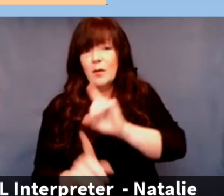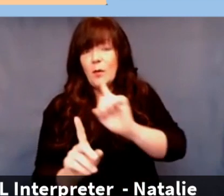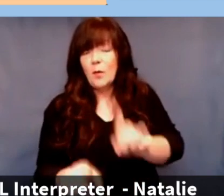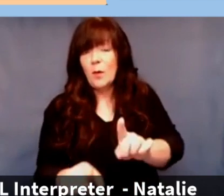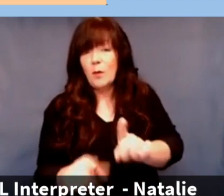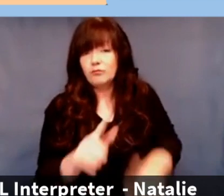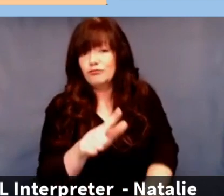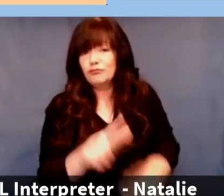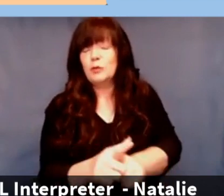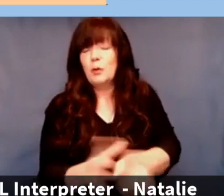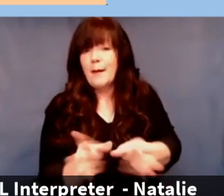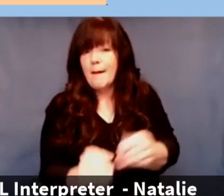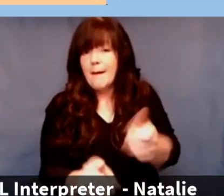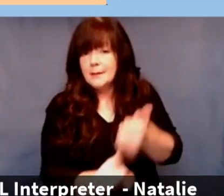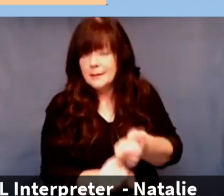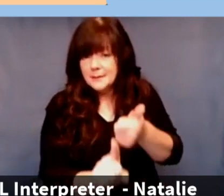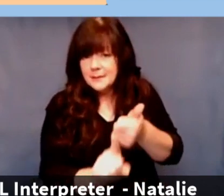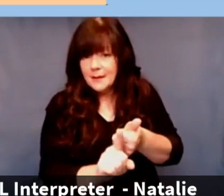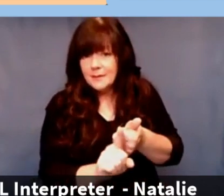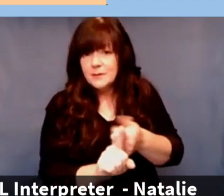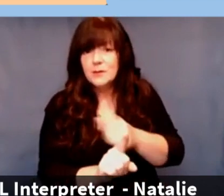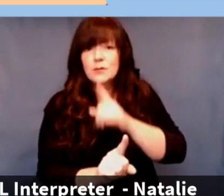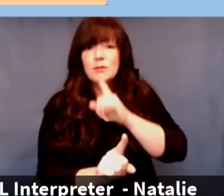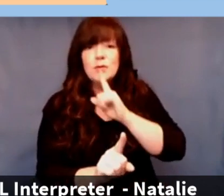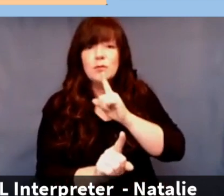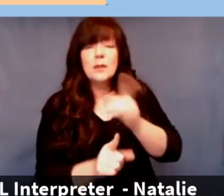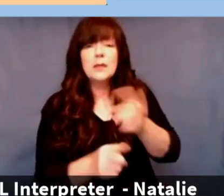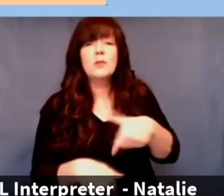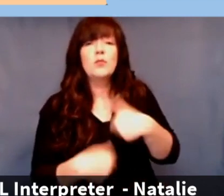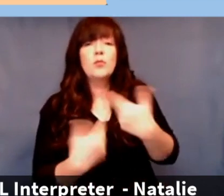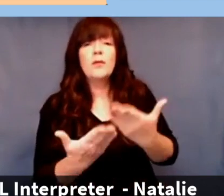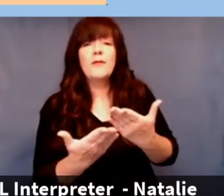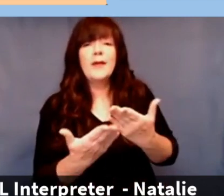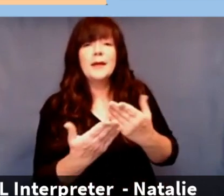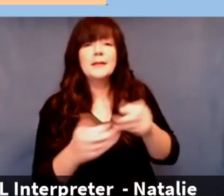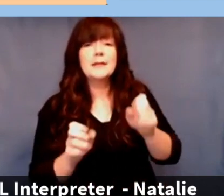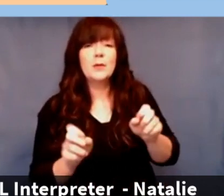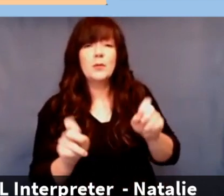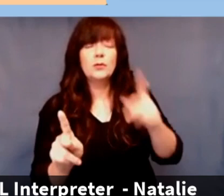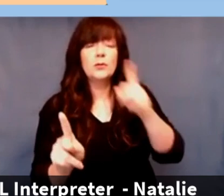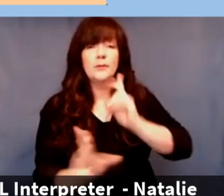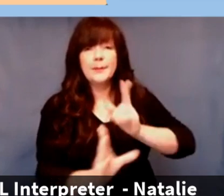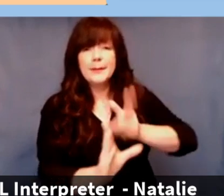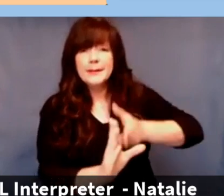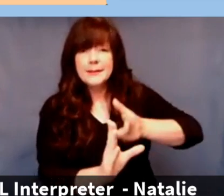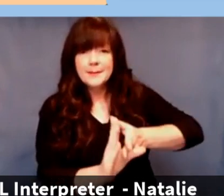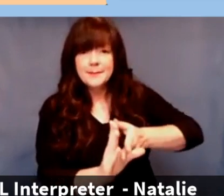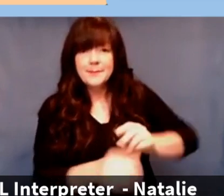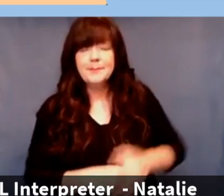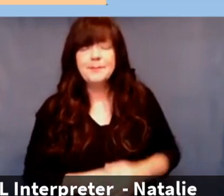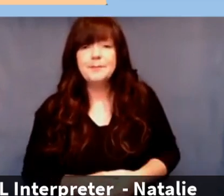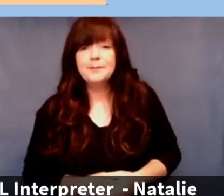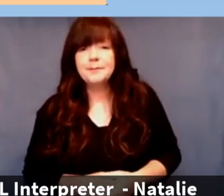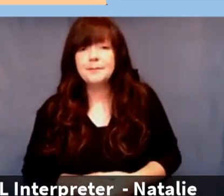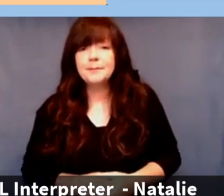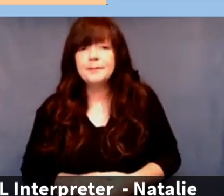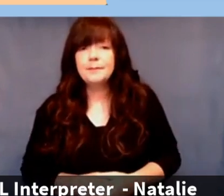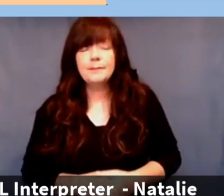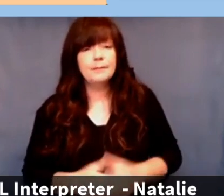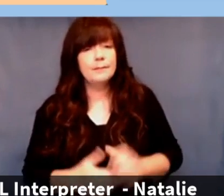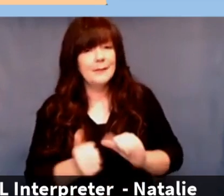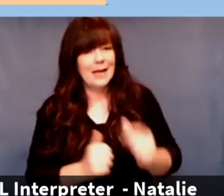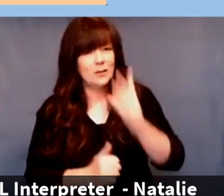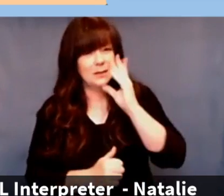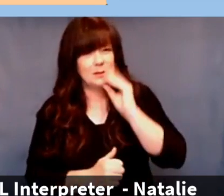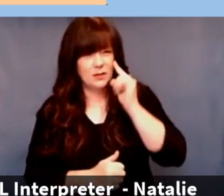themselves. Yeah. So it really gives people an opportunity to participate. How has the experience been